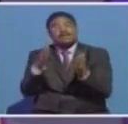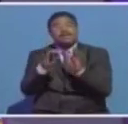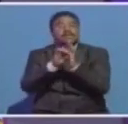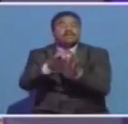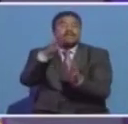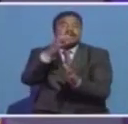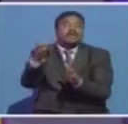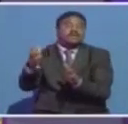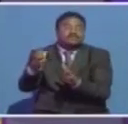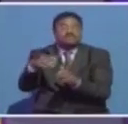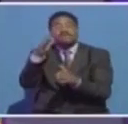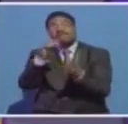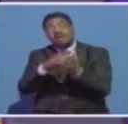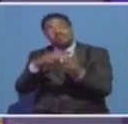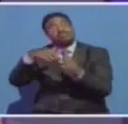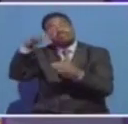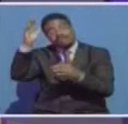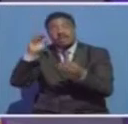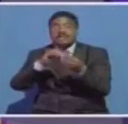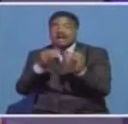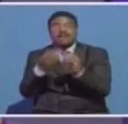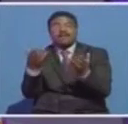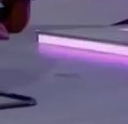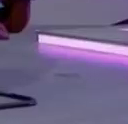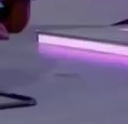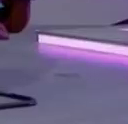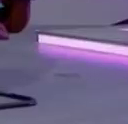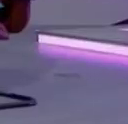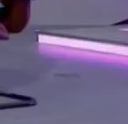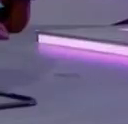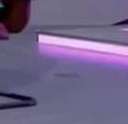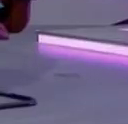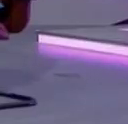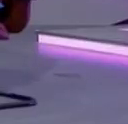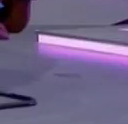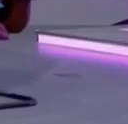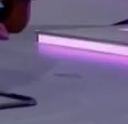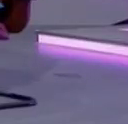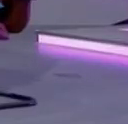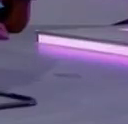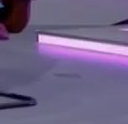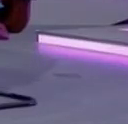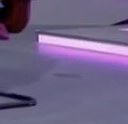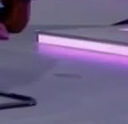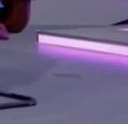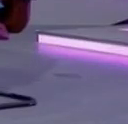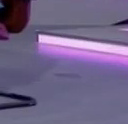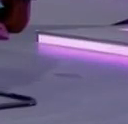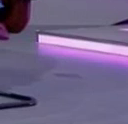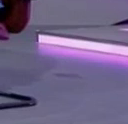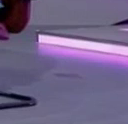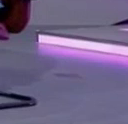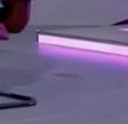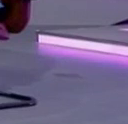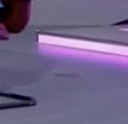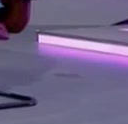involved, then definitely government comes in. In terms of accidents, how far do you go in terms of managing and mitigating? Does it end at barrier? Do you